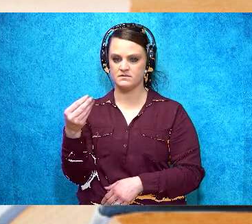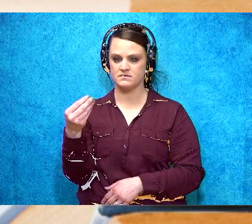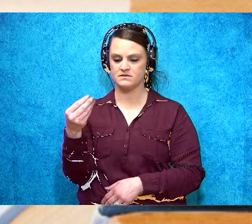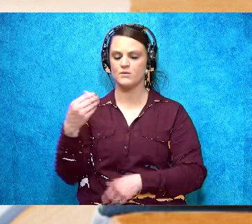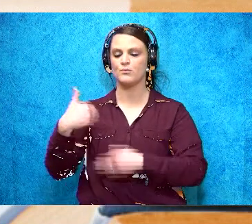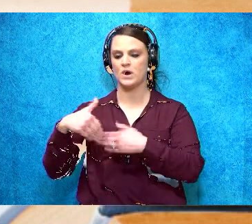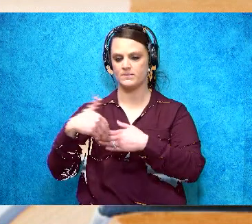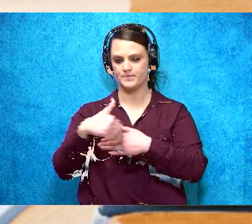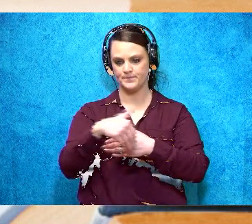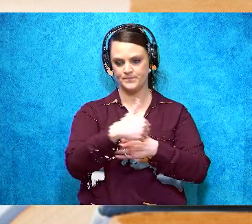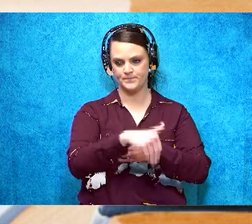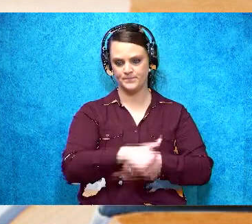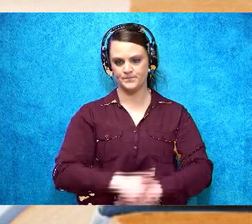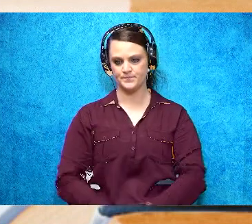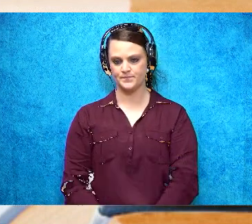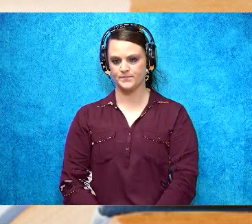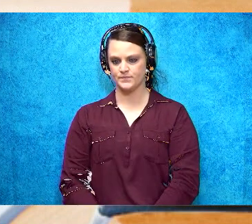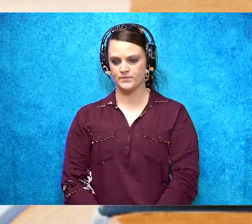bread.